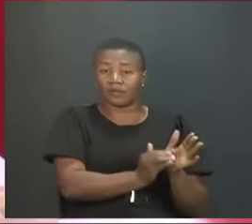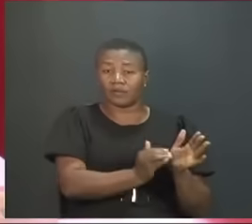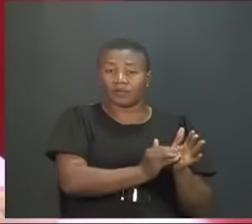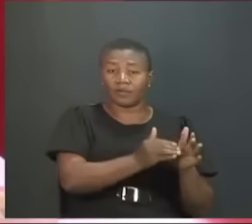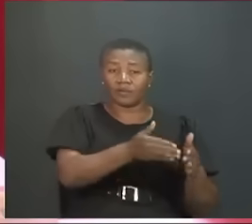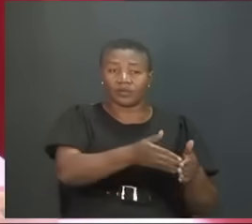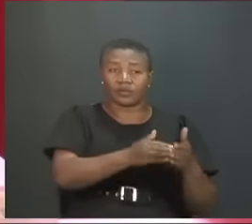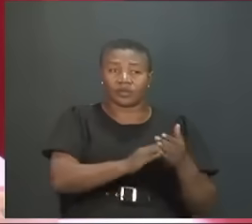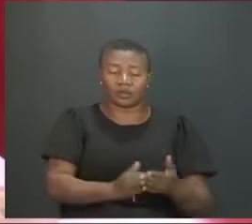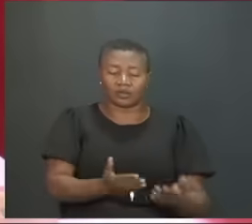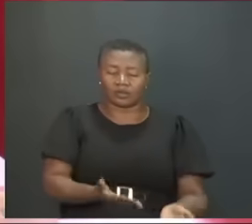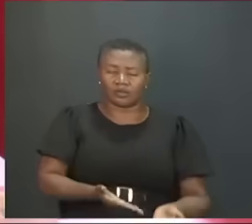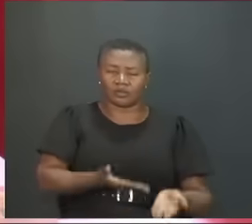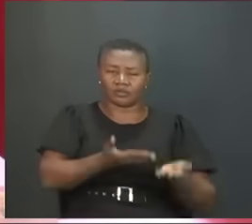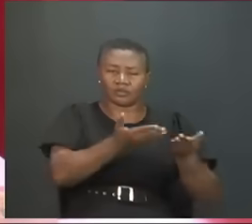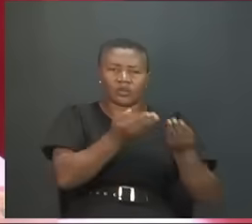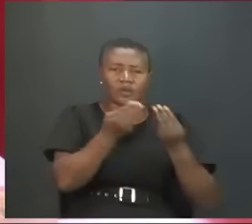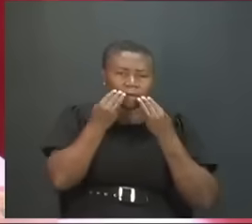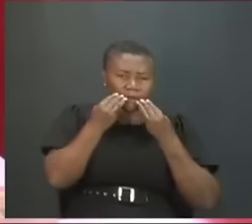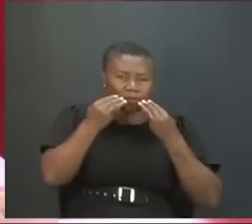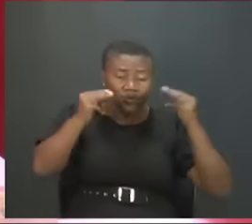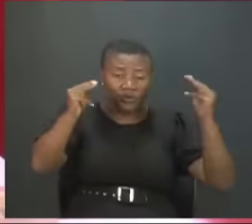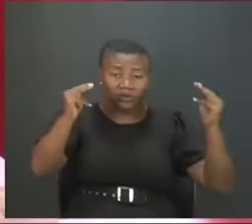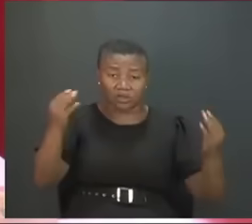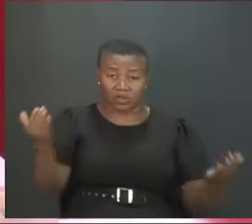brought a motion to this House